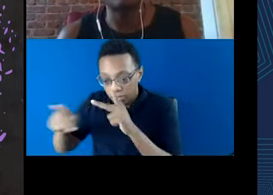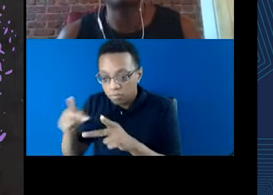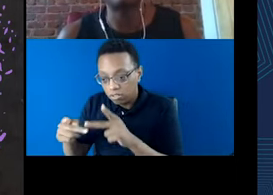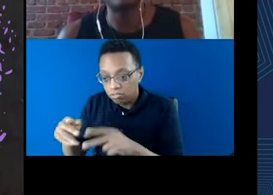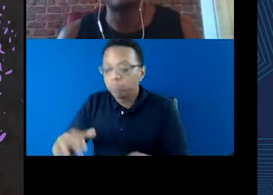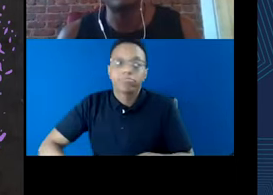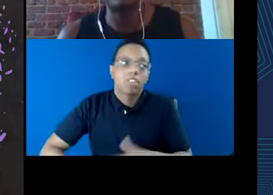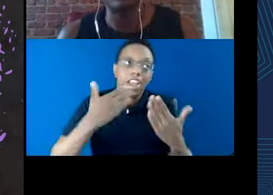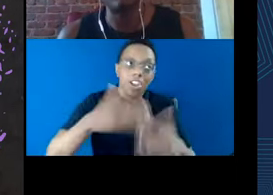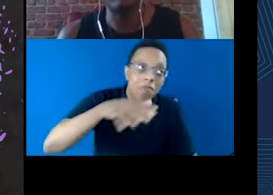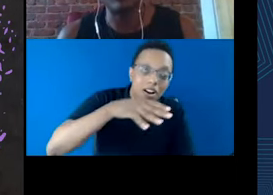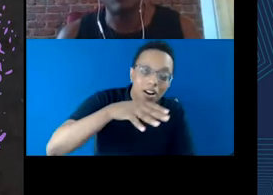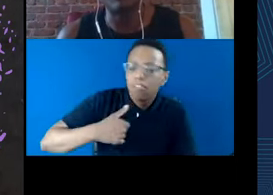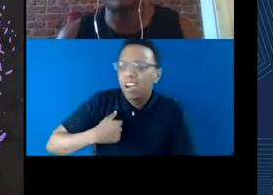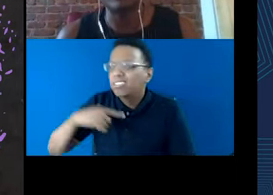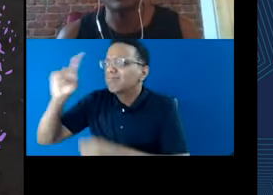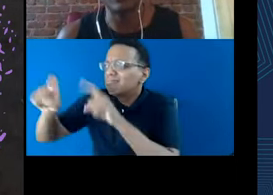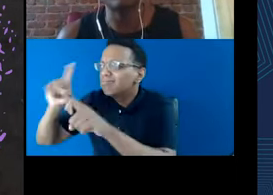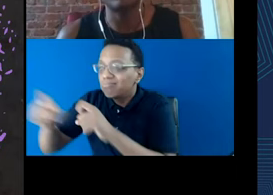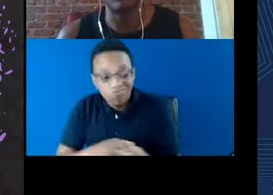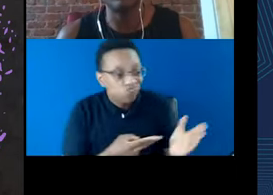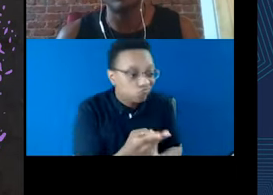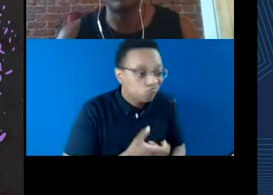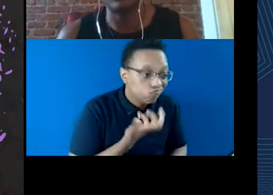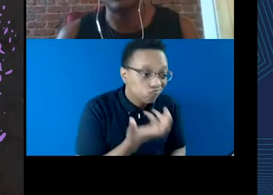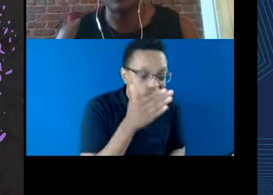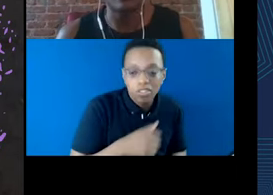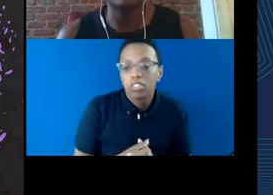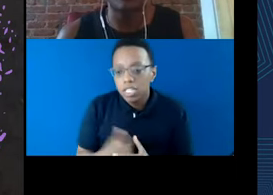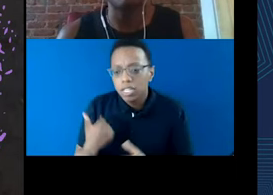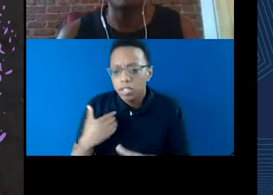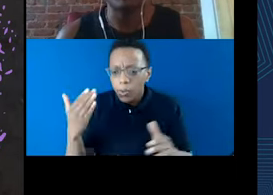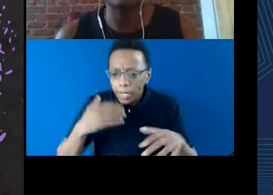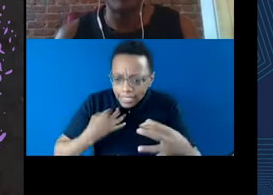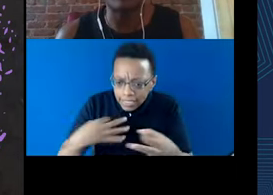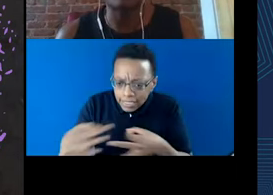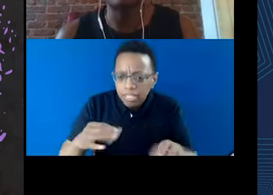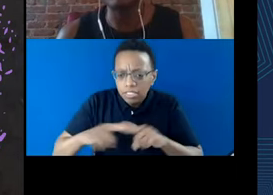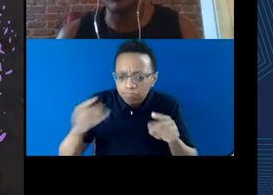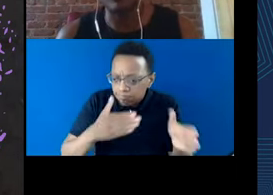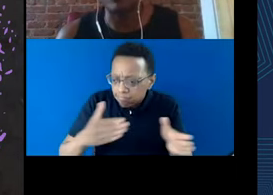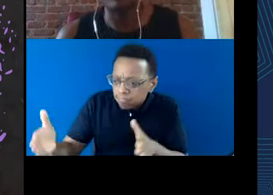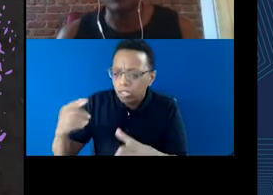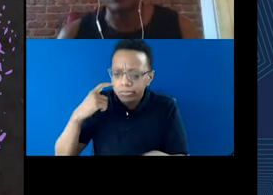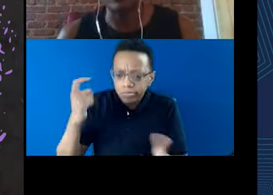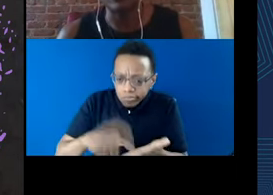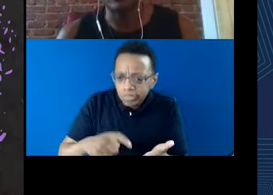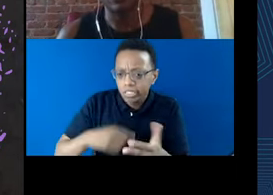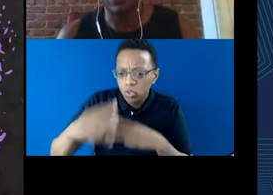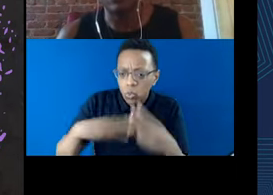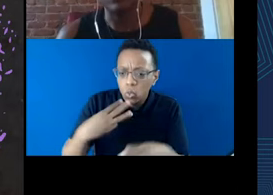also went out of their way to educate me about the patterns that they also saw in the world. And a lot of times those patterns included white